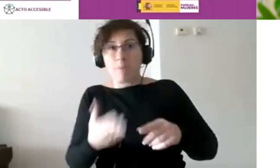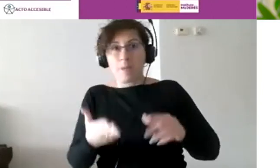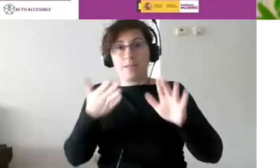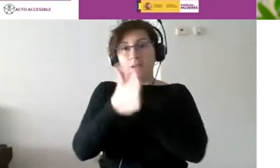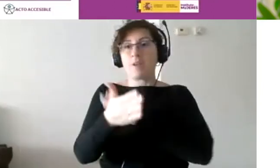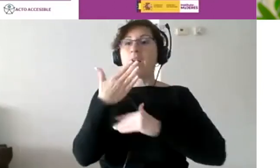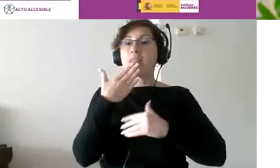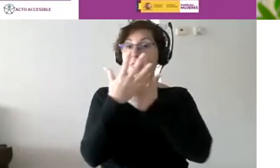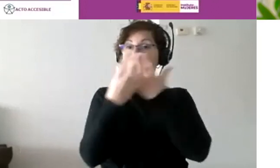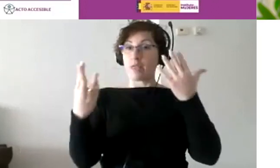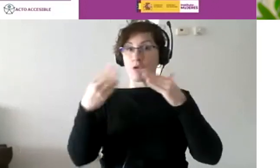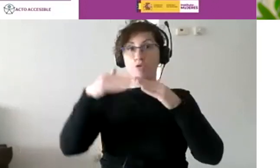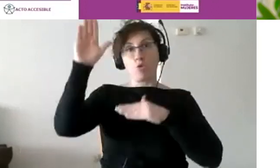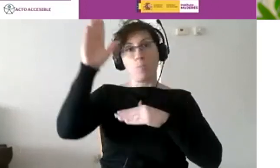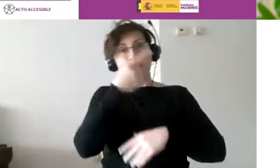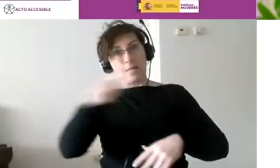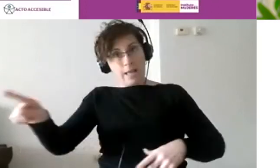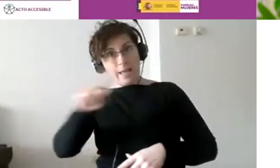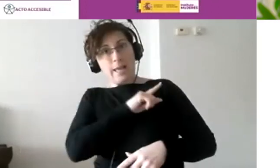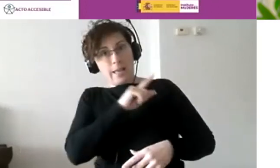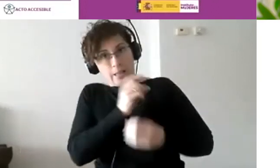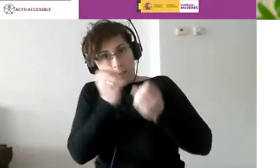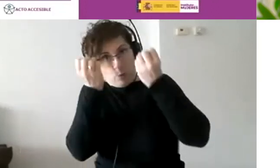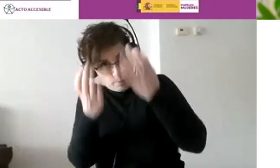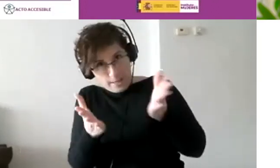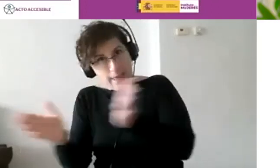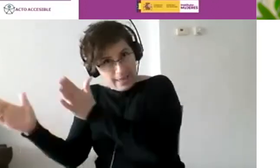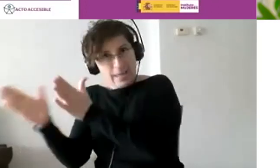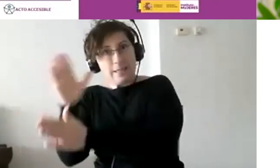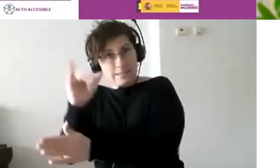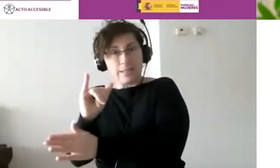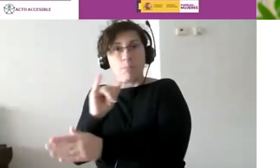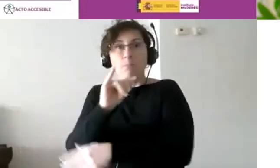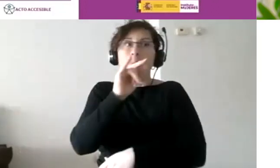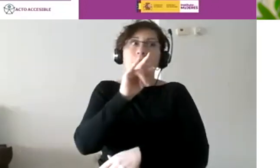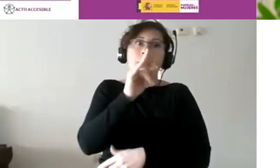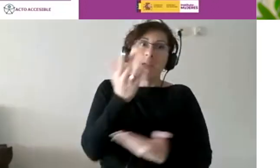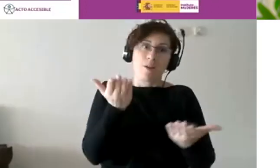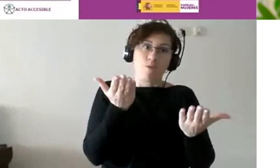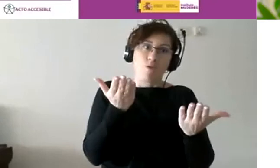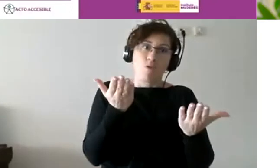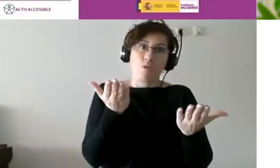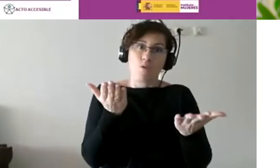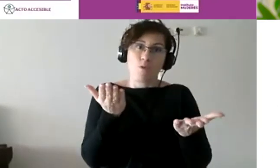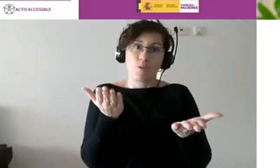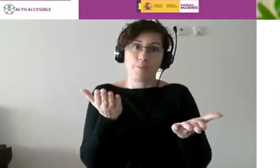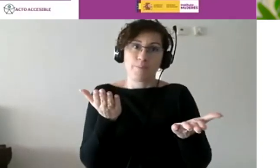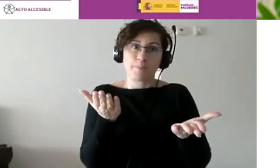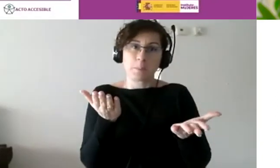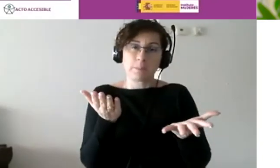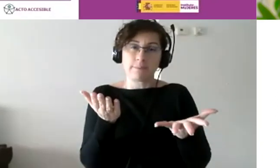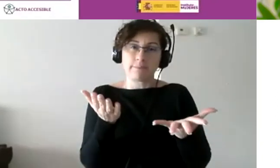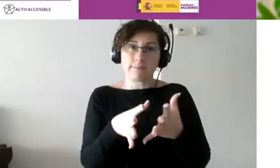side, now Vlada don't have any kind of assistance. She came to Riga. She came to